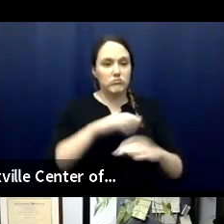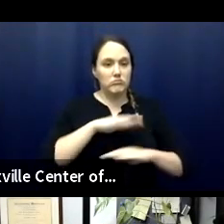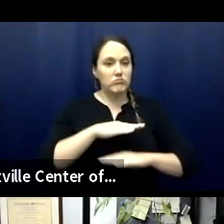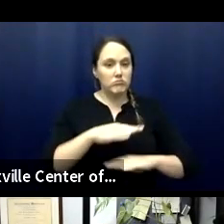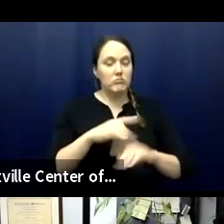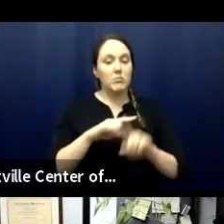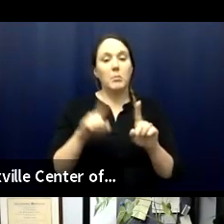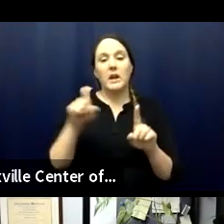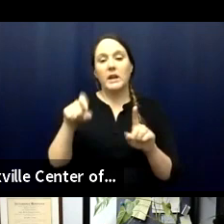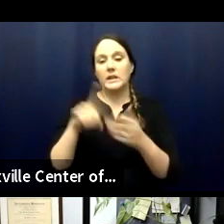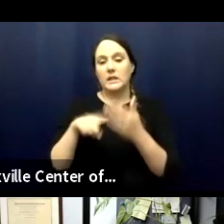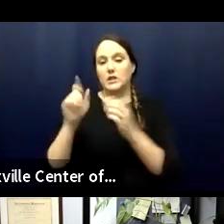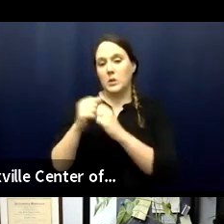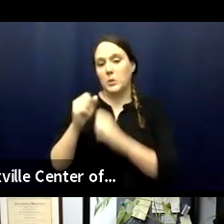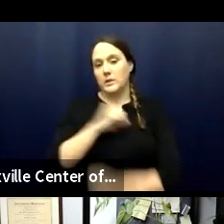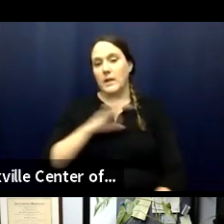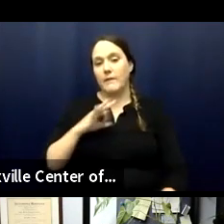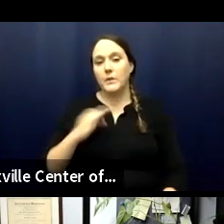I'd have to check with my staff on that.